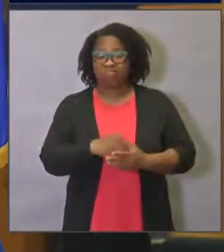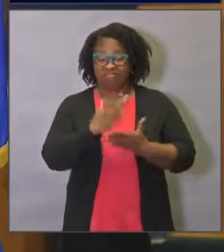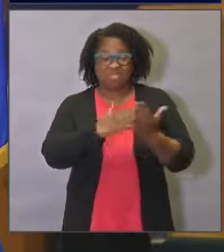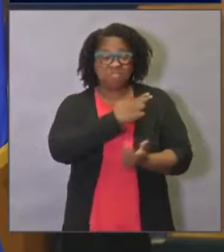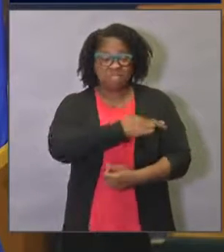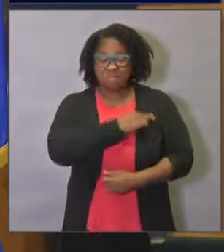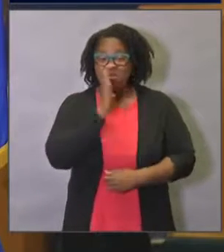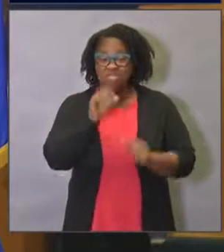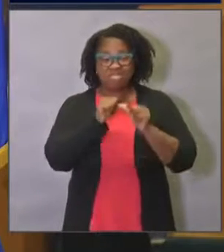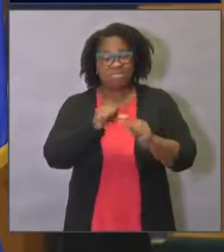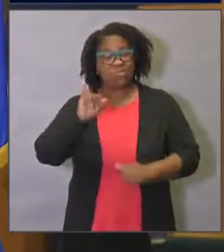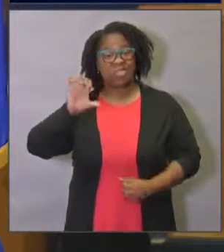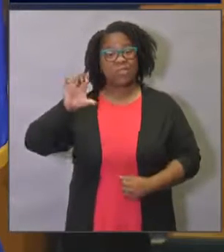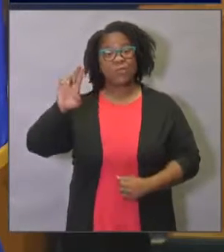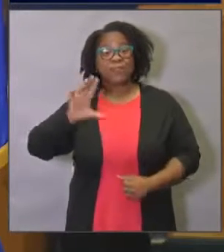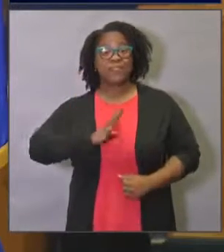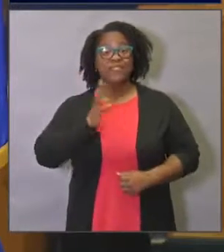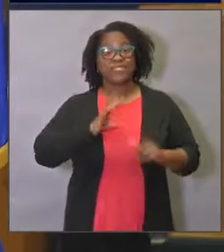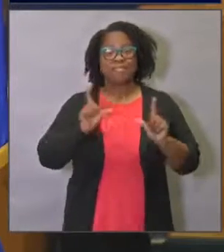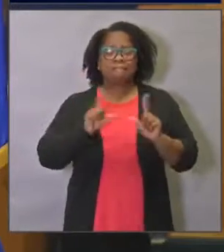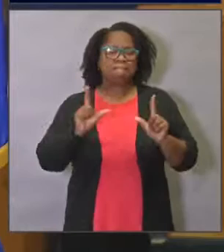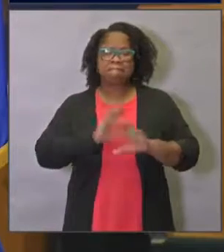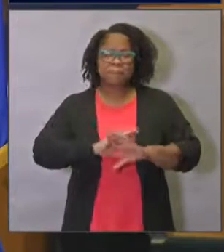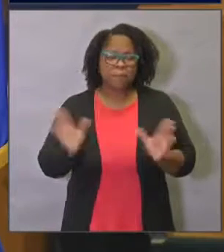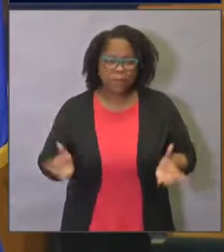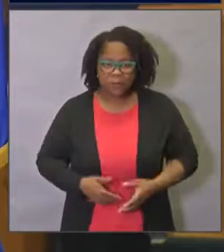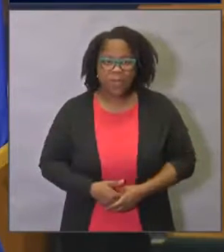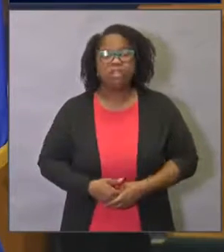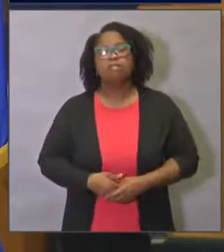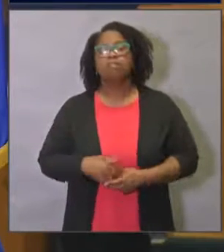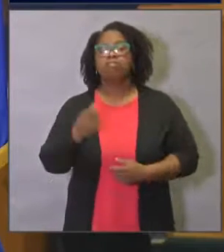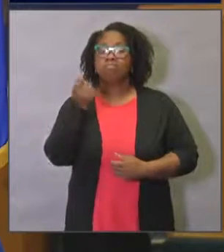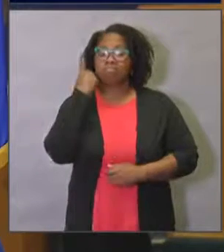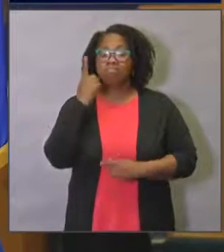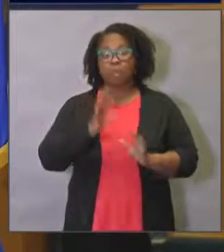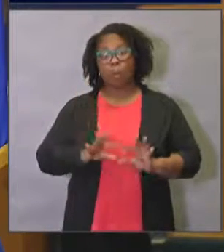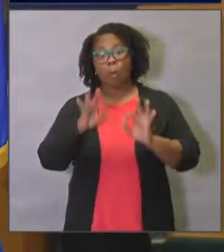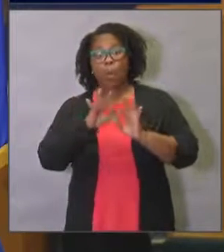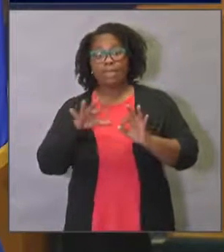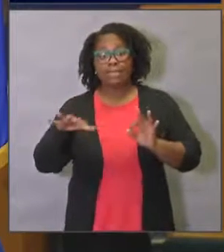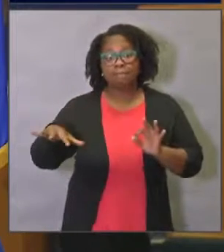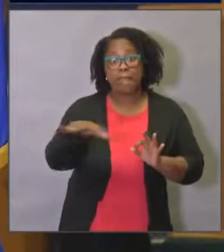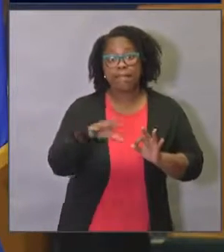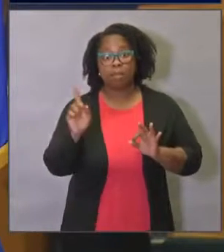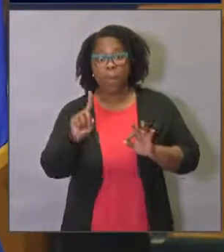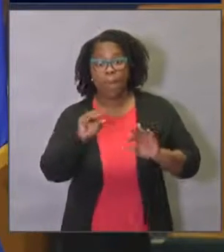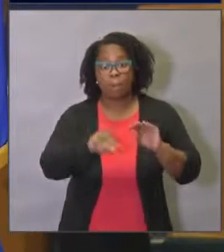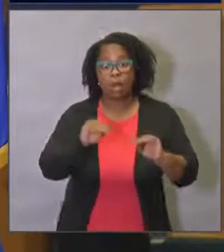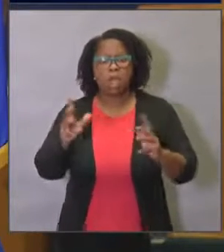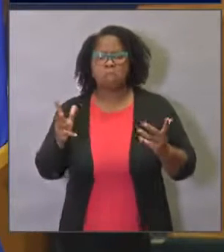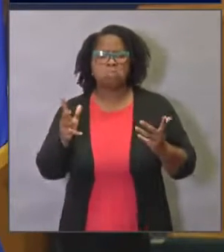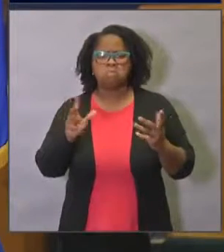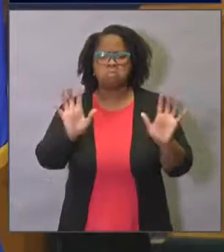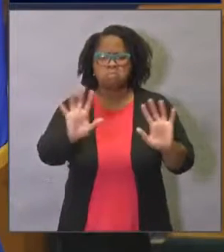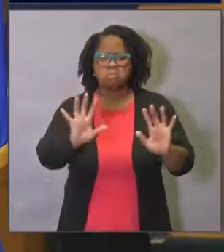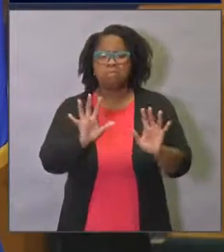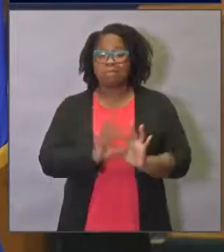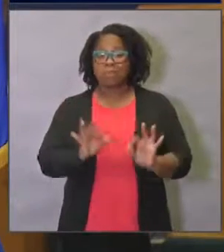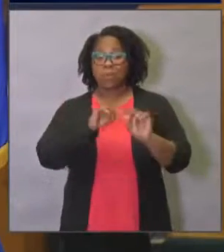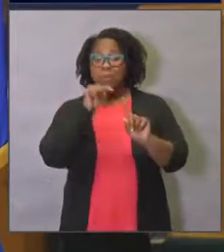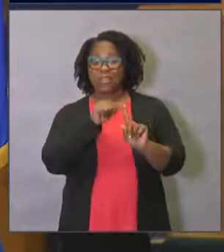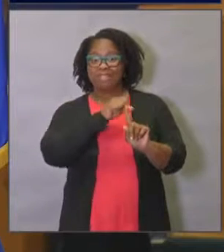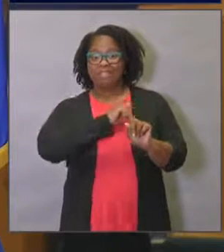continuing to do that. So again, the primary issue is not necessarily space. The primary issue is the staff.